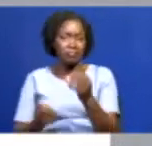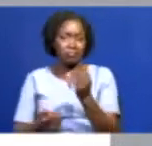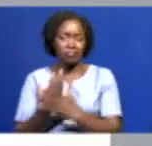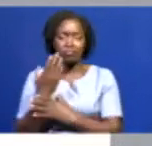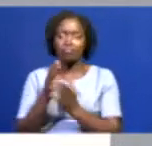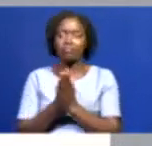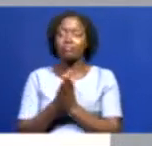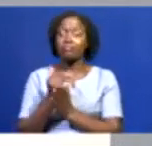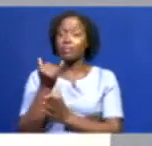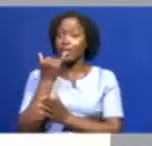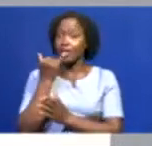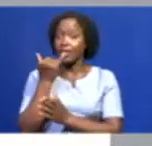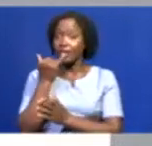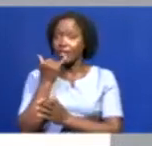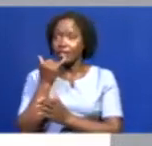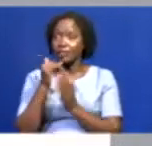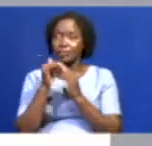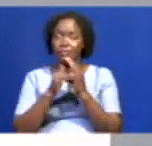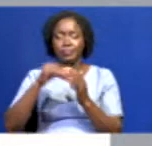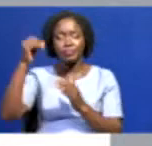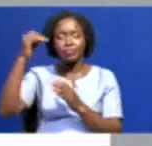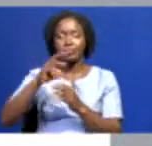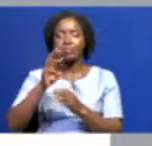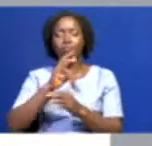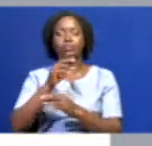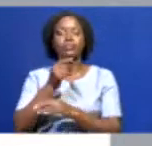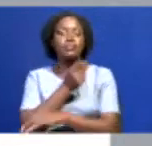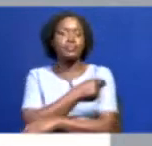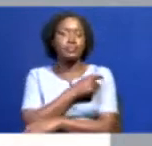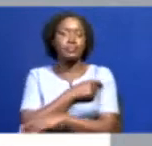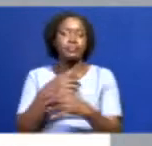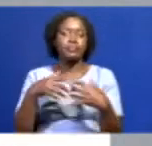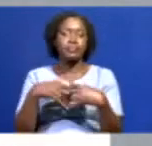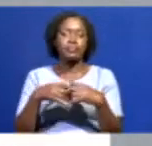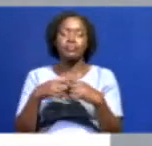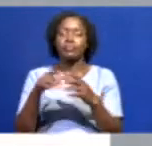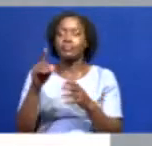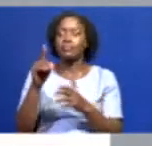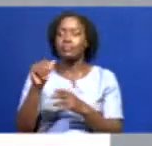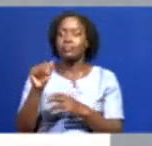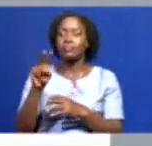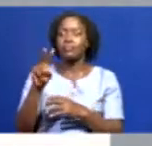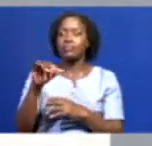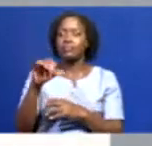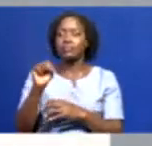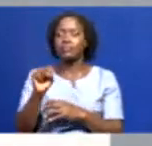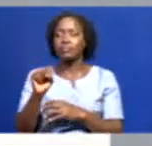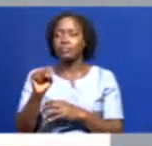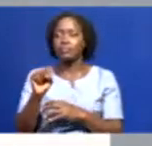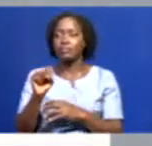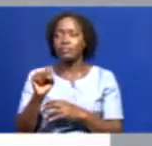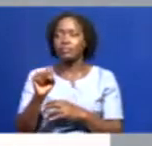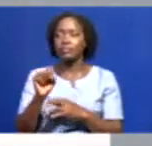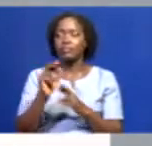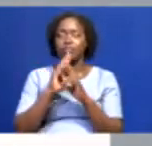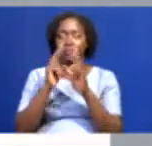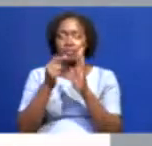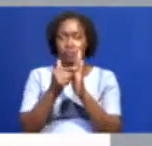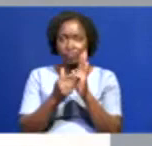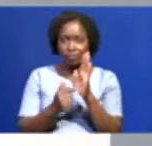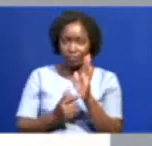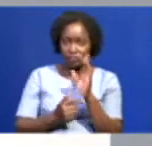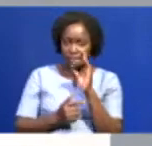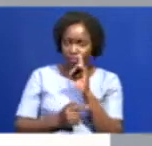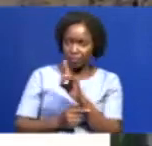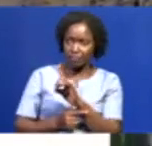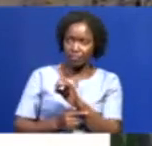a battery-less solar water treatment machine by Davis and Shirtliff. Here is Betty Kiptum with the details.